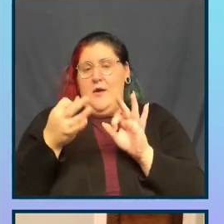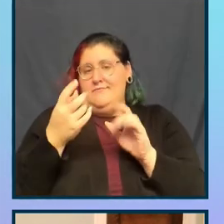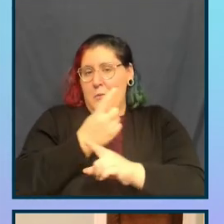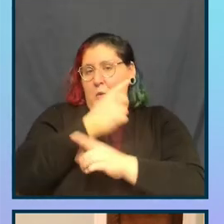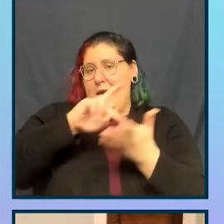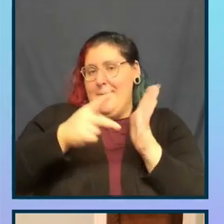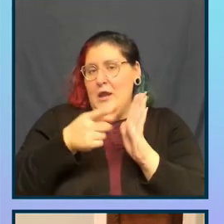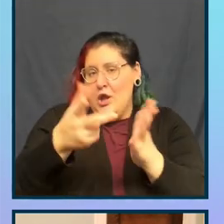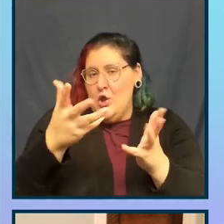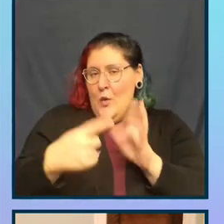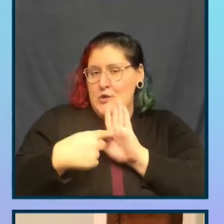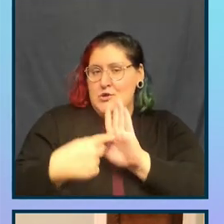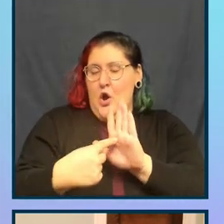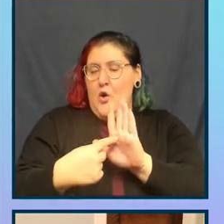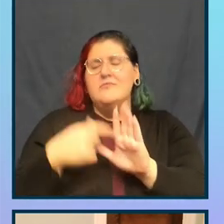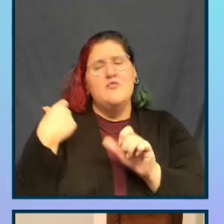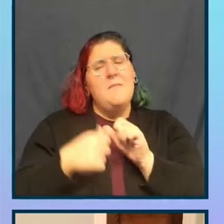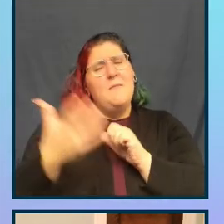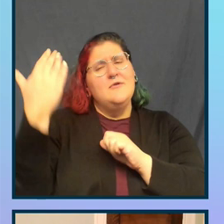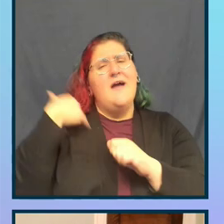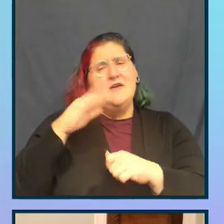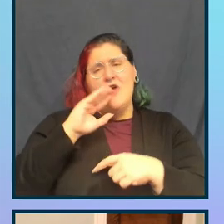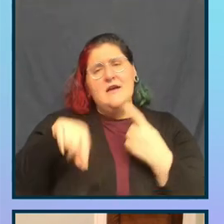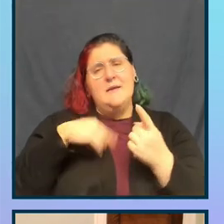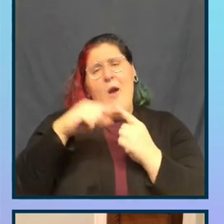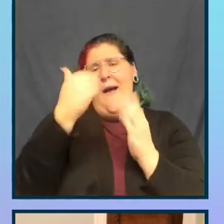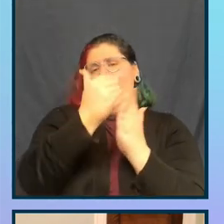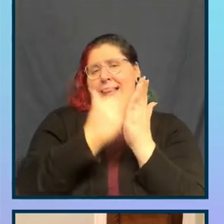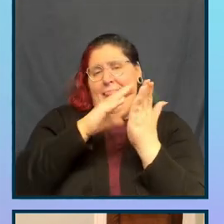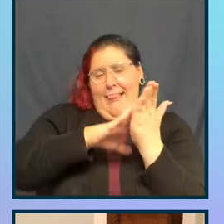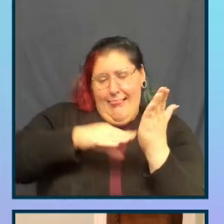And remember how I talked about lessons learned? I'm always learning. I pulled this